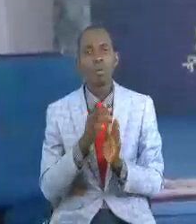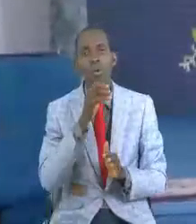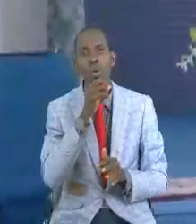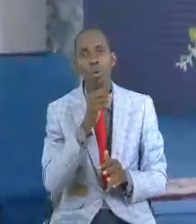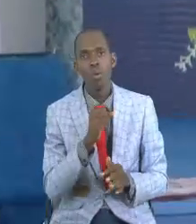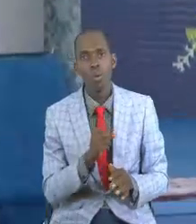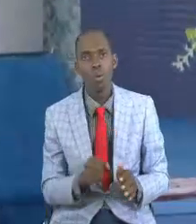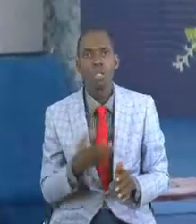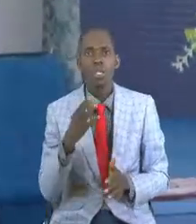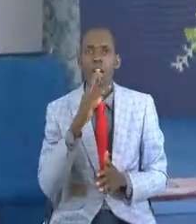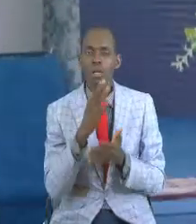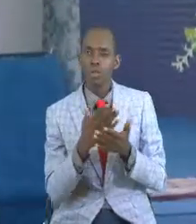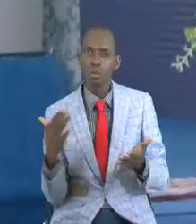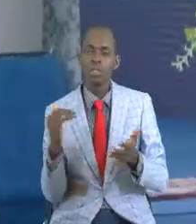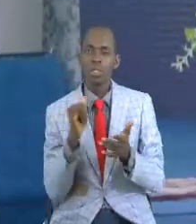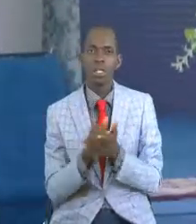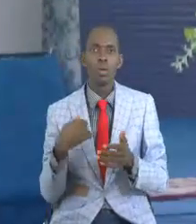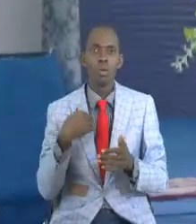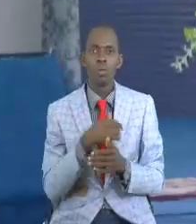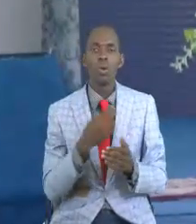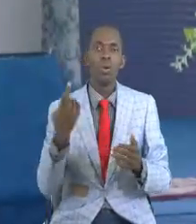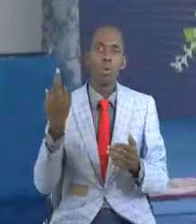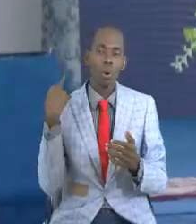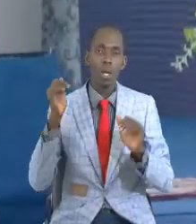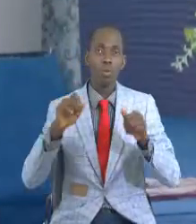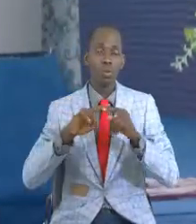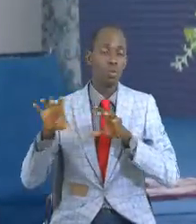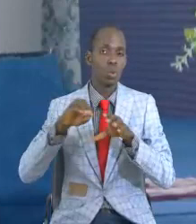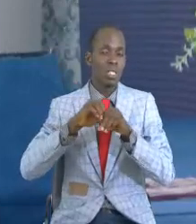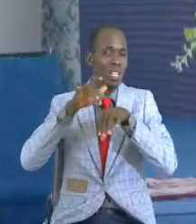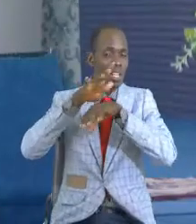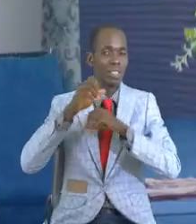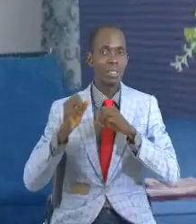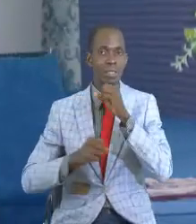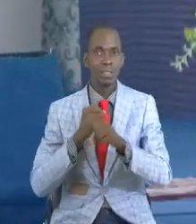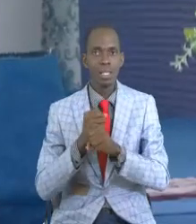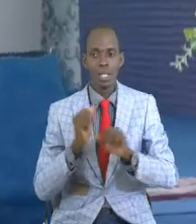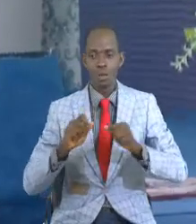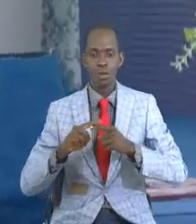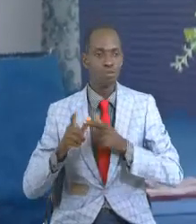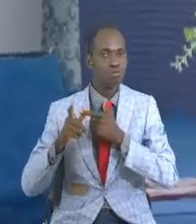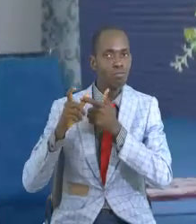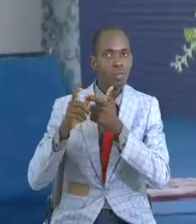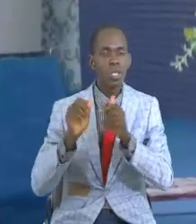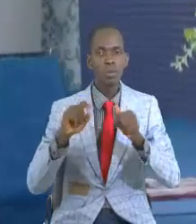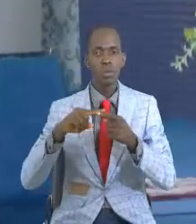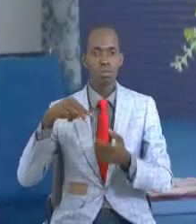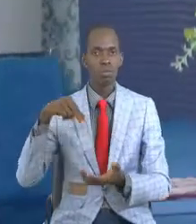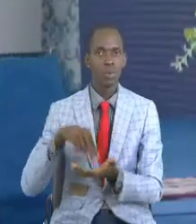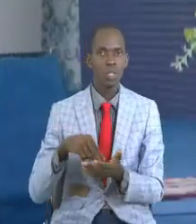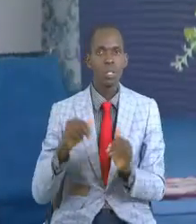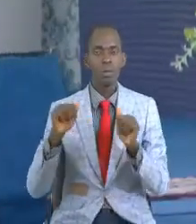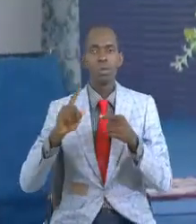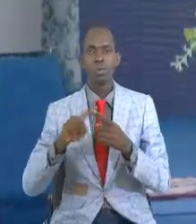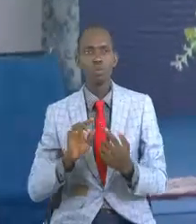were able to do in the earlier years, able to run, able to stand, able to face